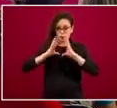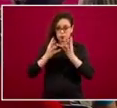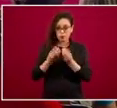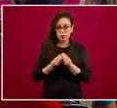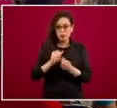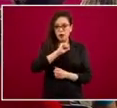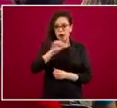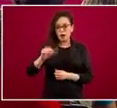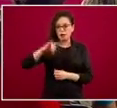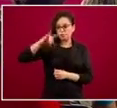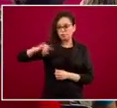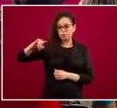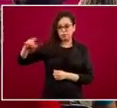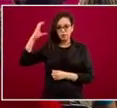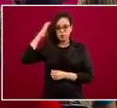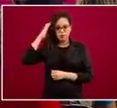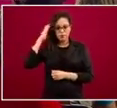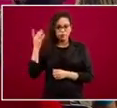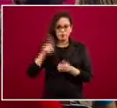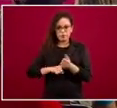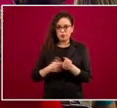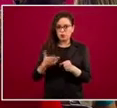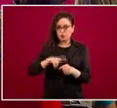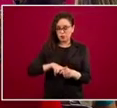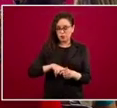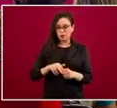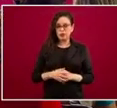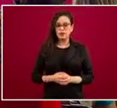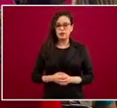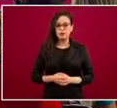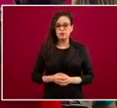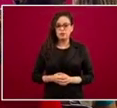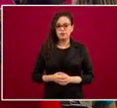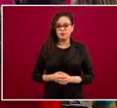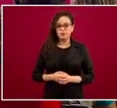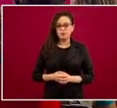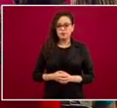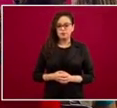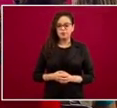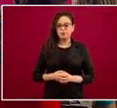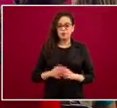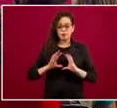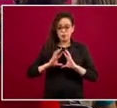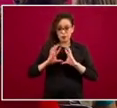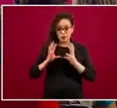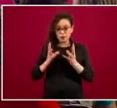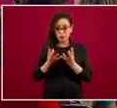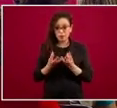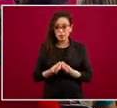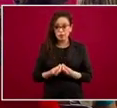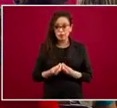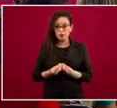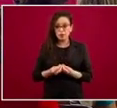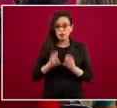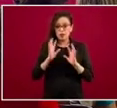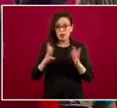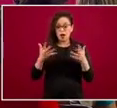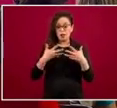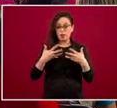of some details regarding the operations and the services that they could facilitate to